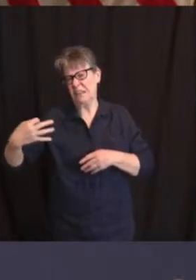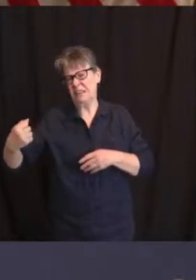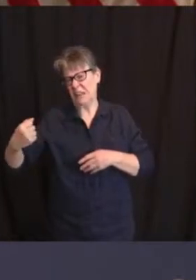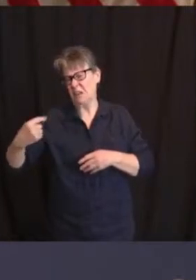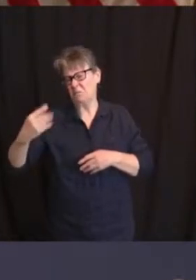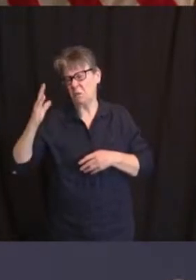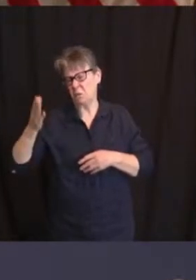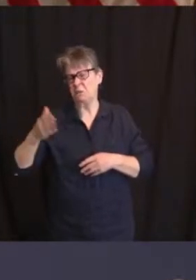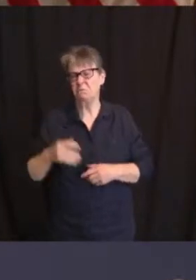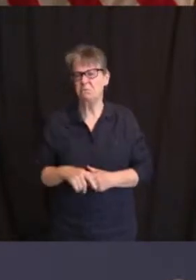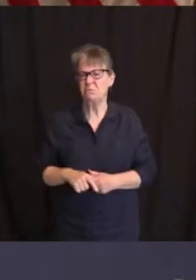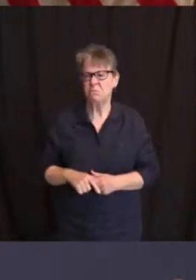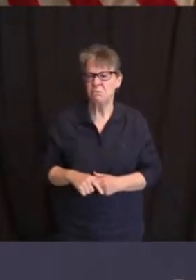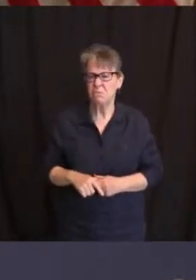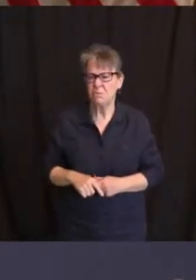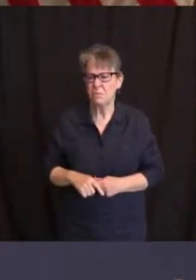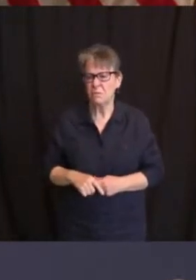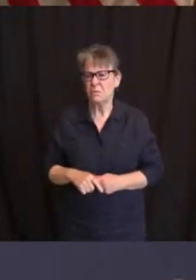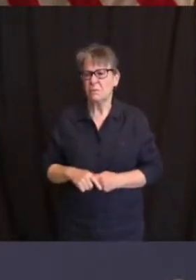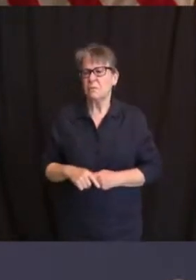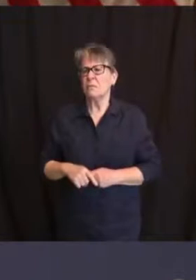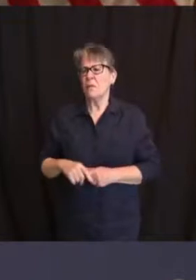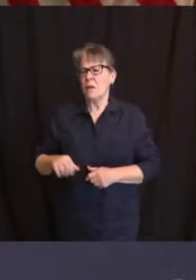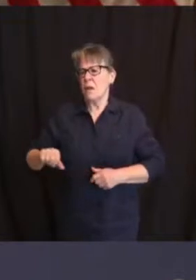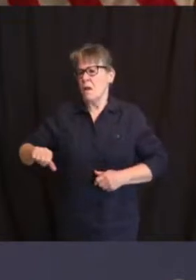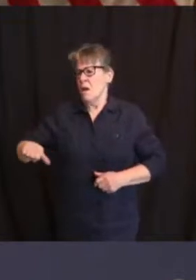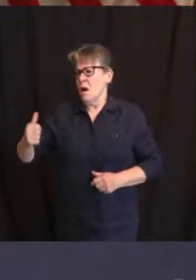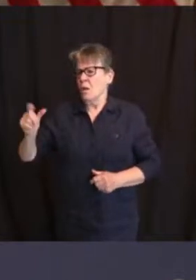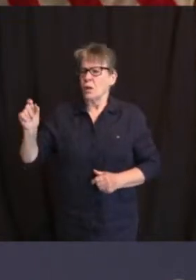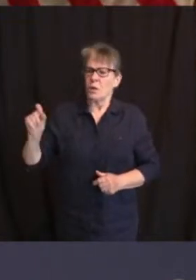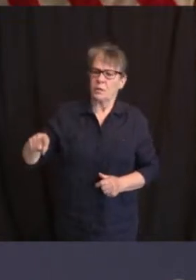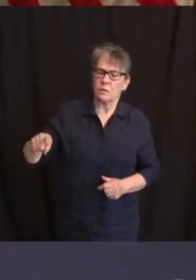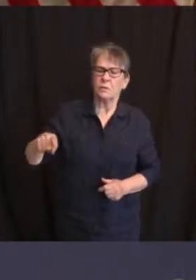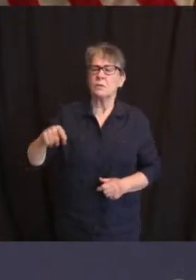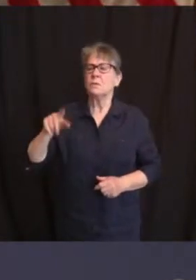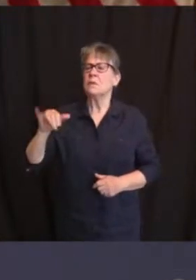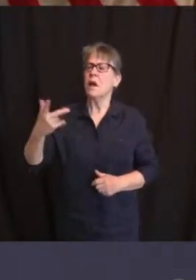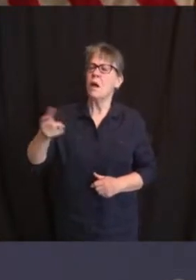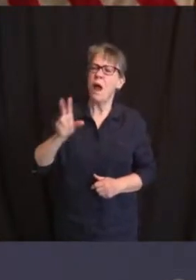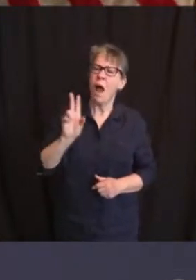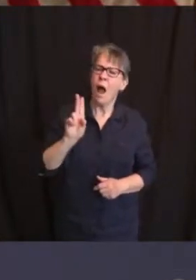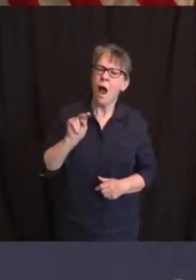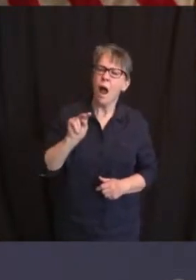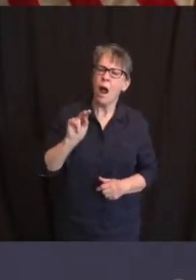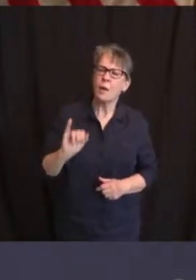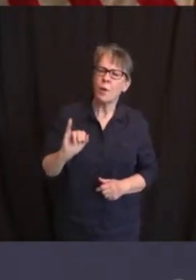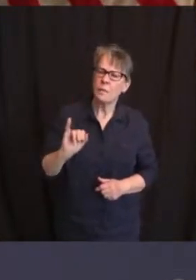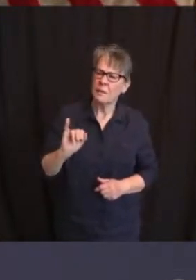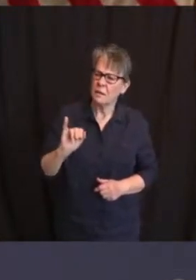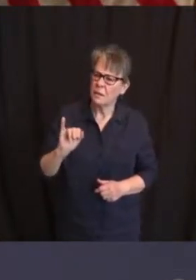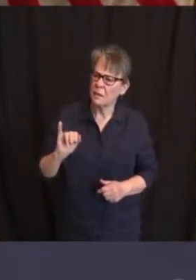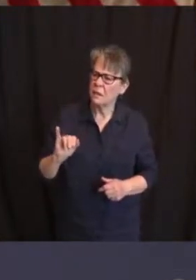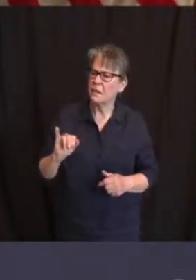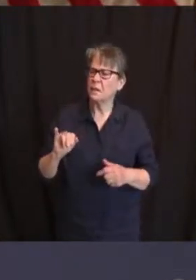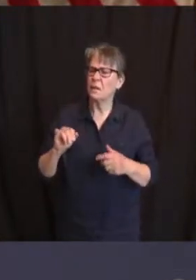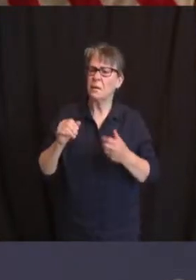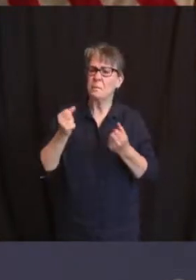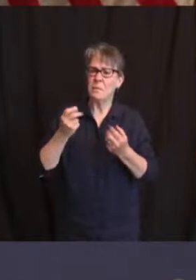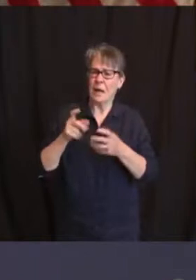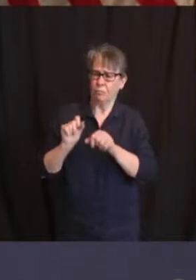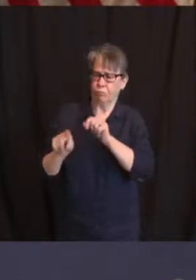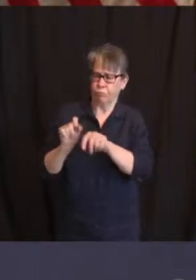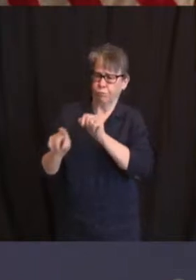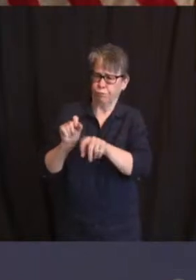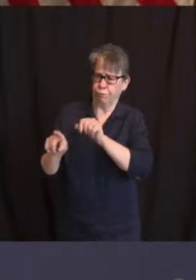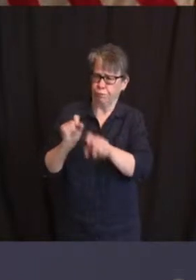Governor. On the unemployment front, we are being inundated with emails and calls, social media with New Jerseyans reaching out desperate